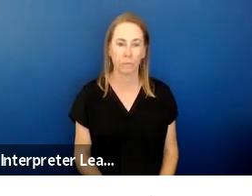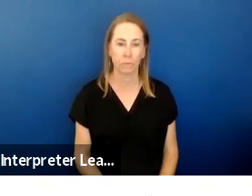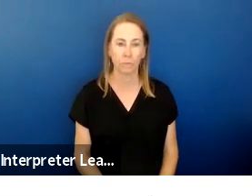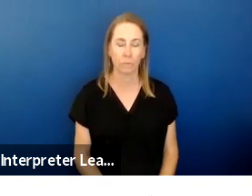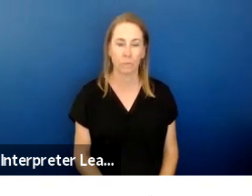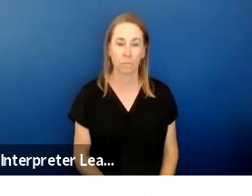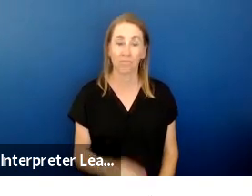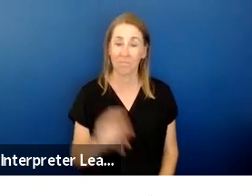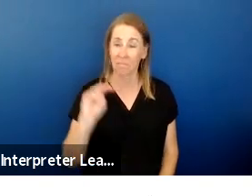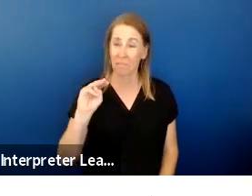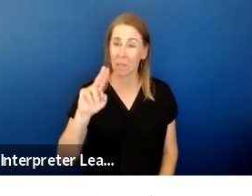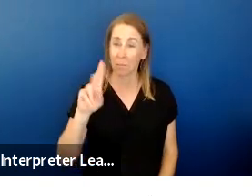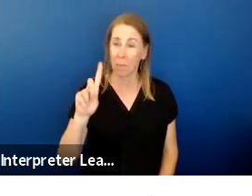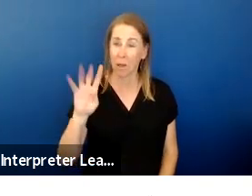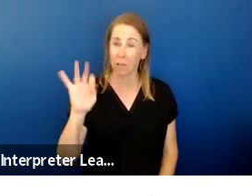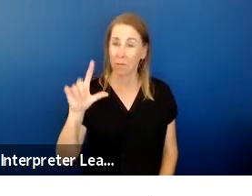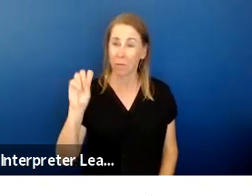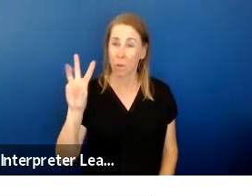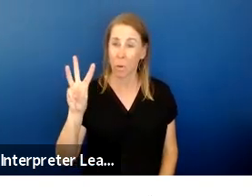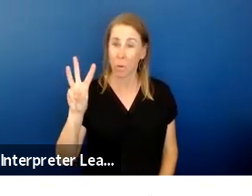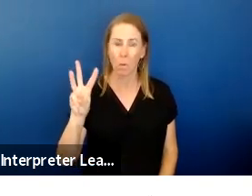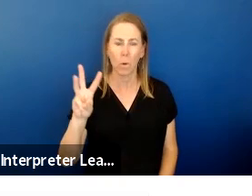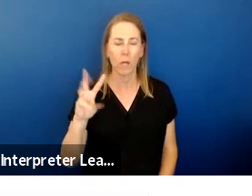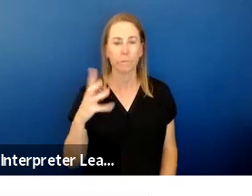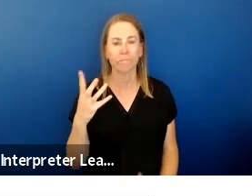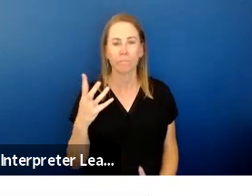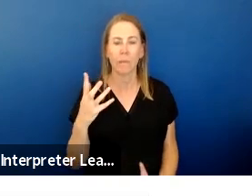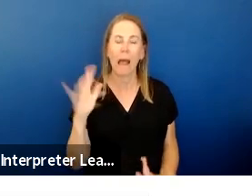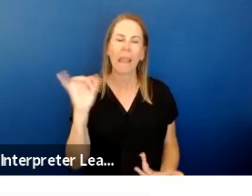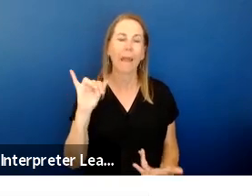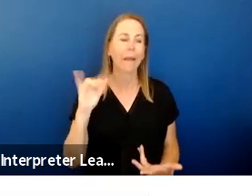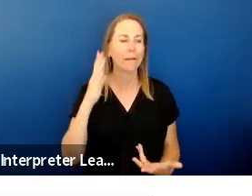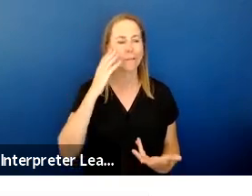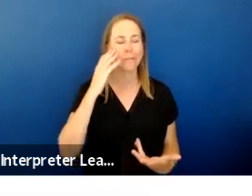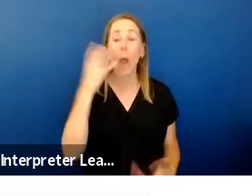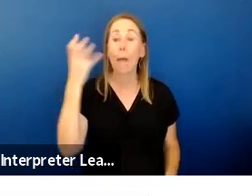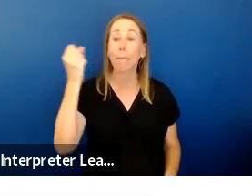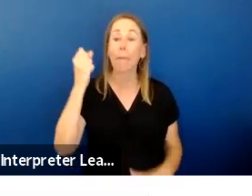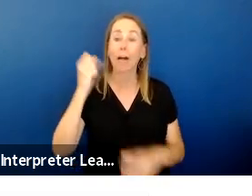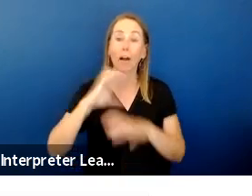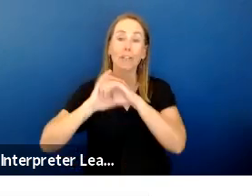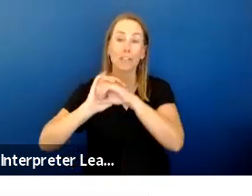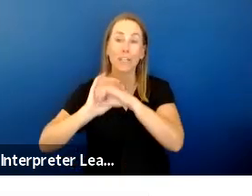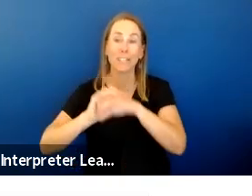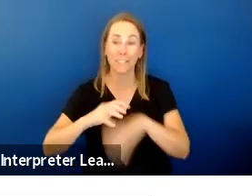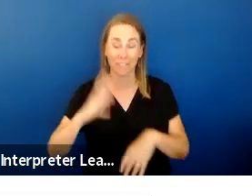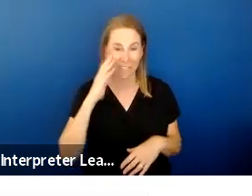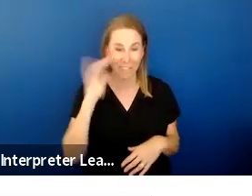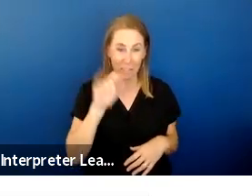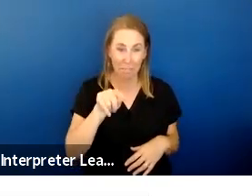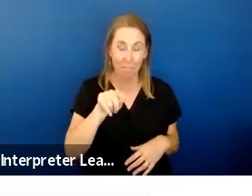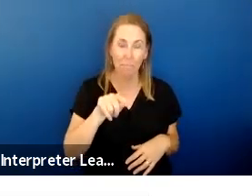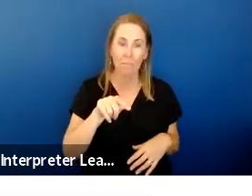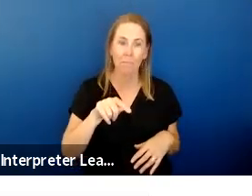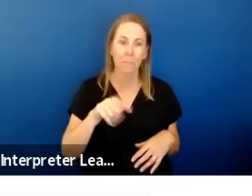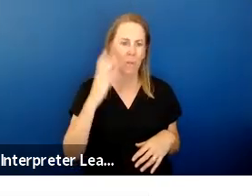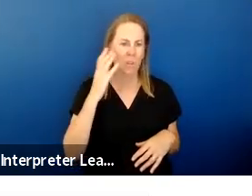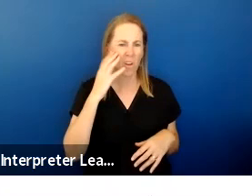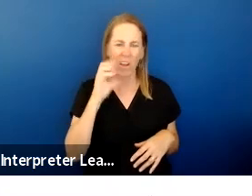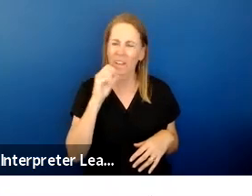So mud flows have been described as having a consistency of a milkshake. Mud flows differ from other earth